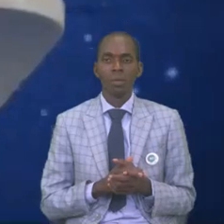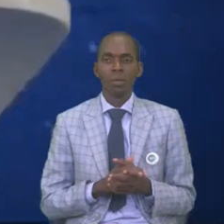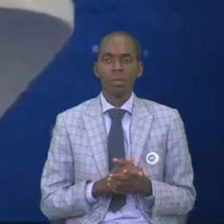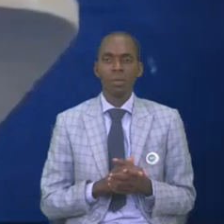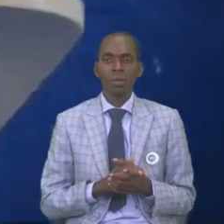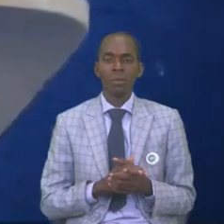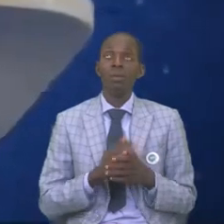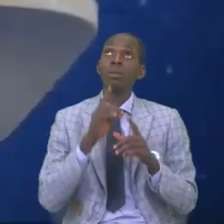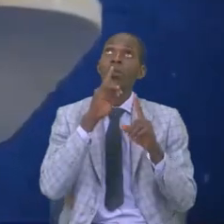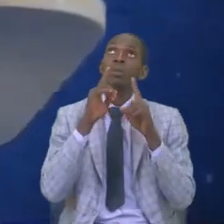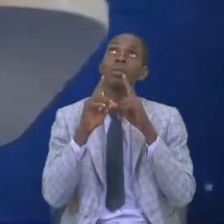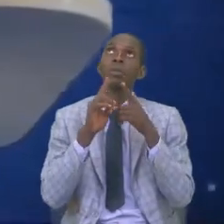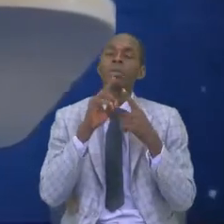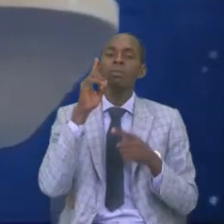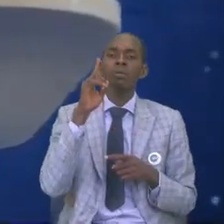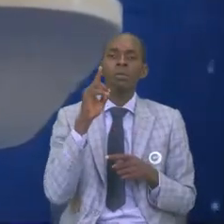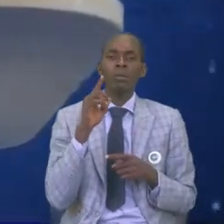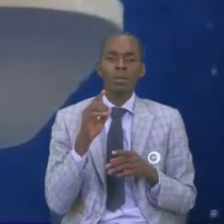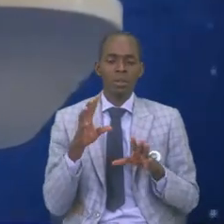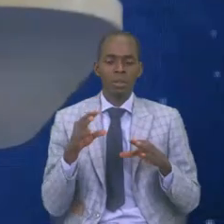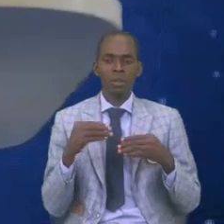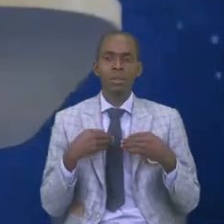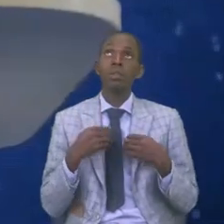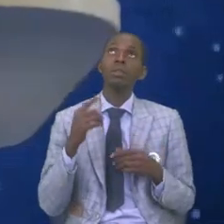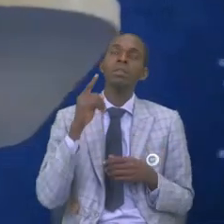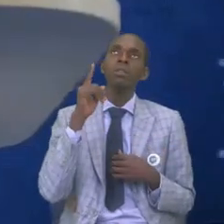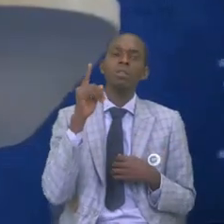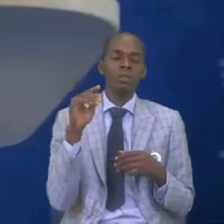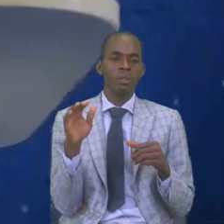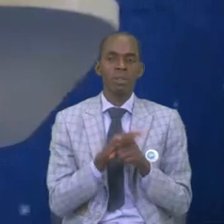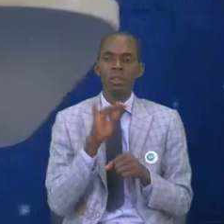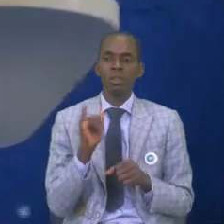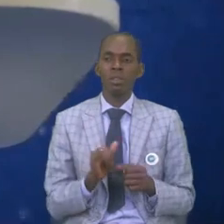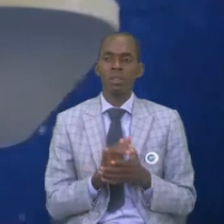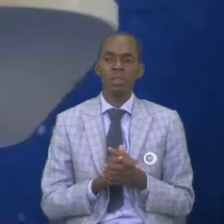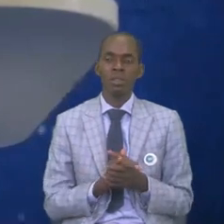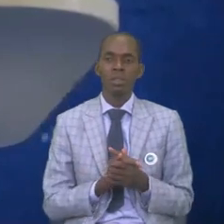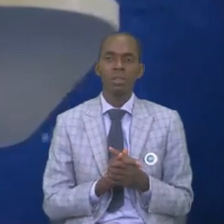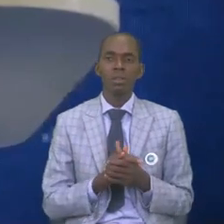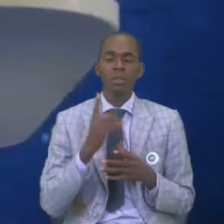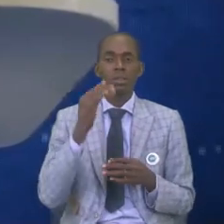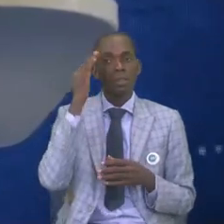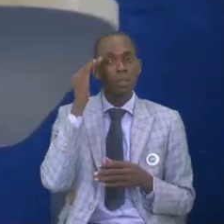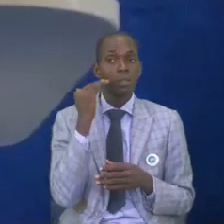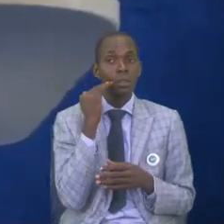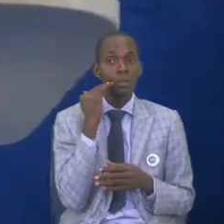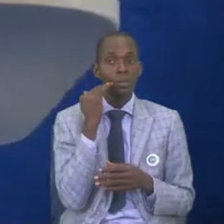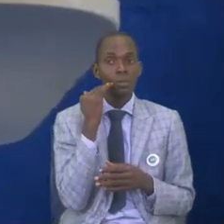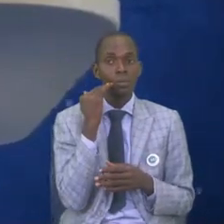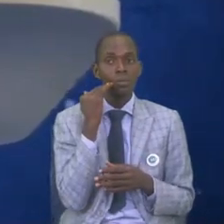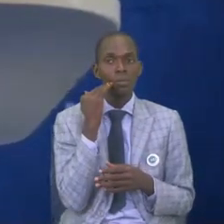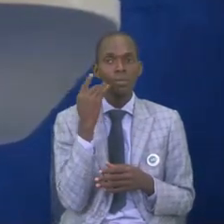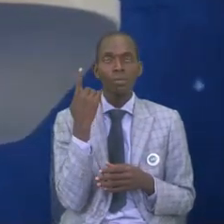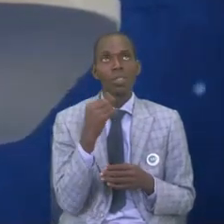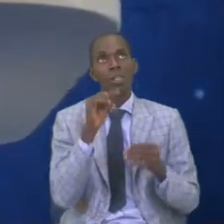Tell him and accept him fully. The head, the